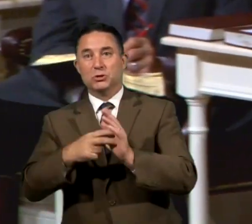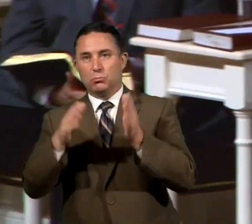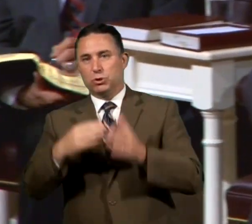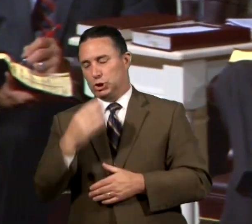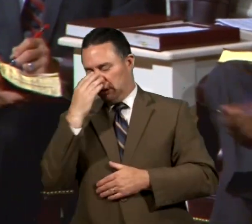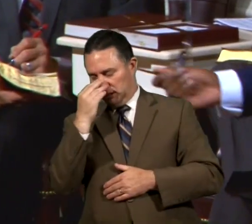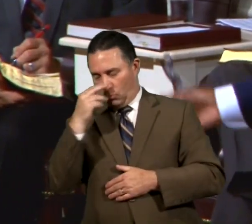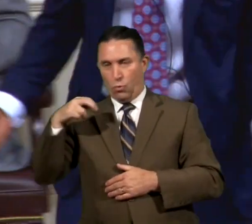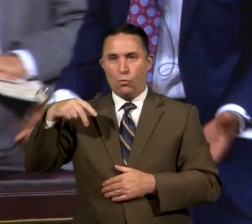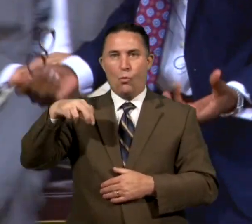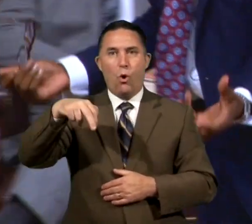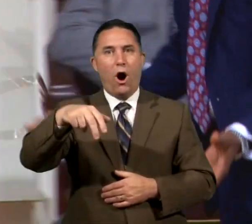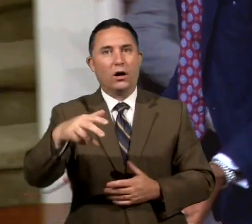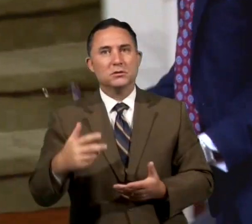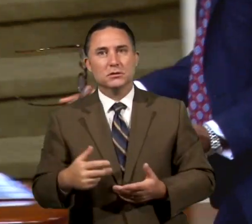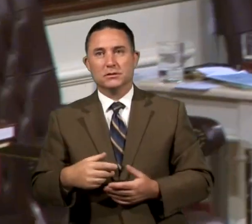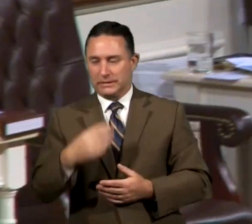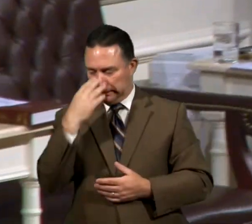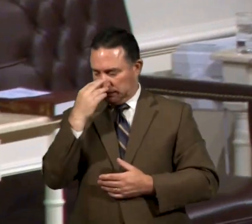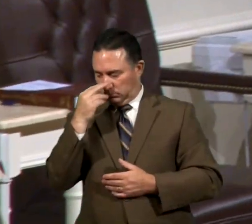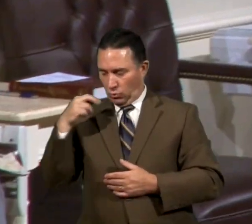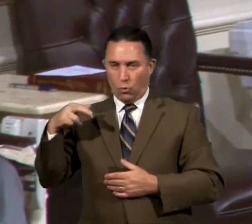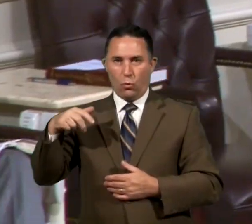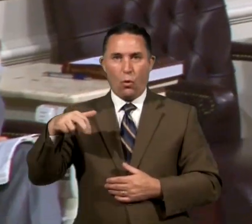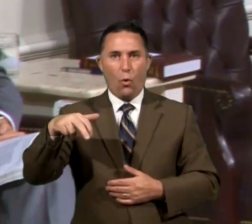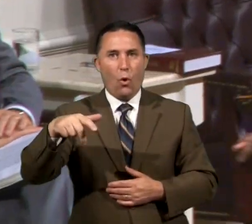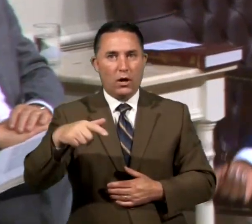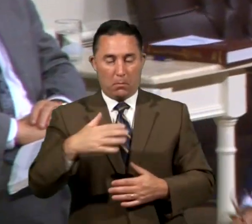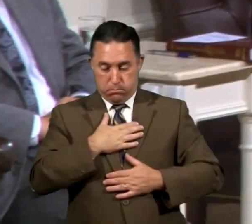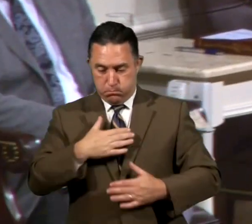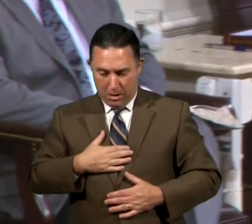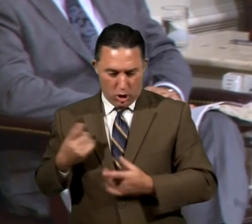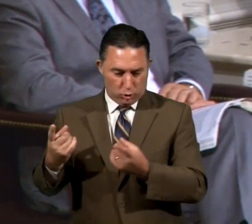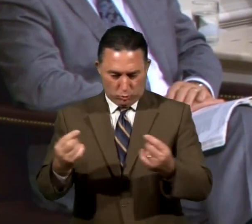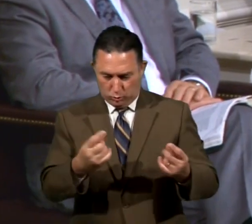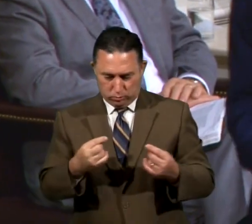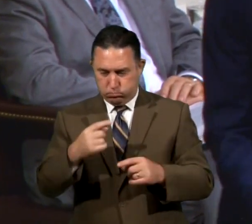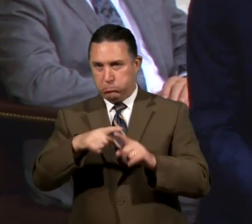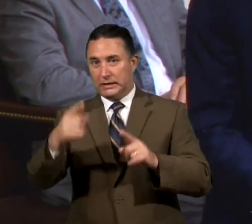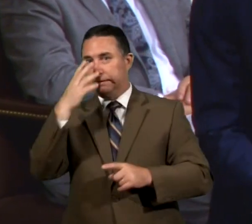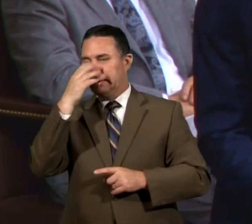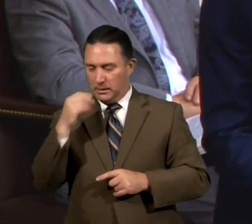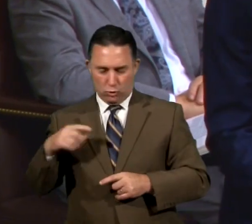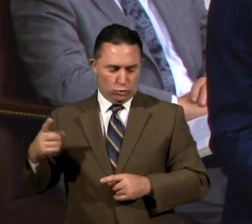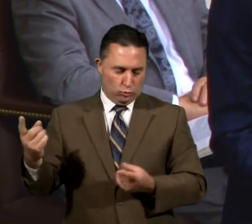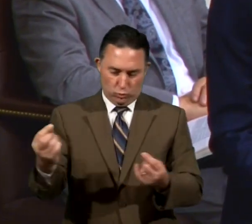to, he's doing things, but he sleep. His body's moving, but he sleep.